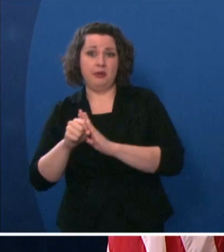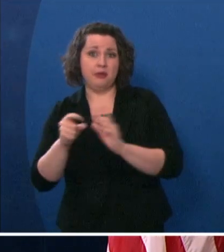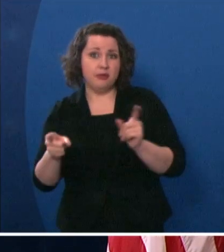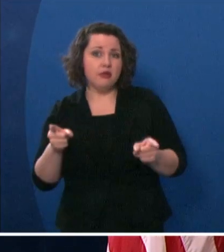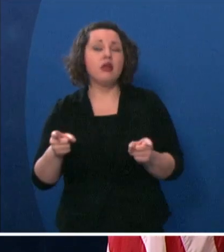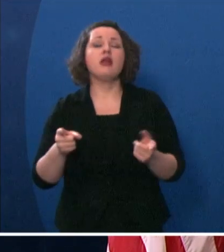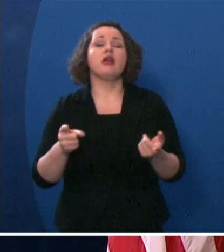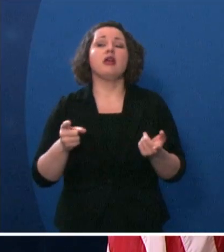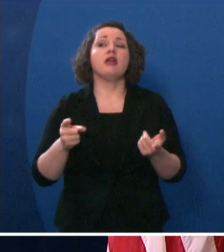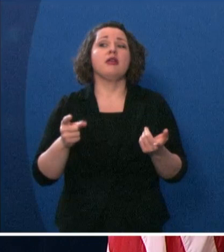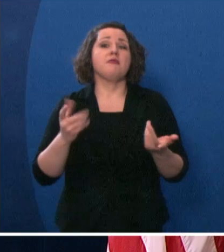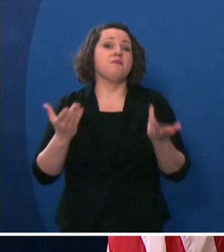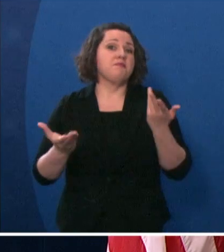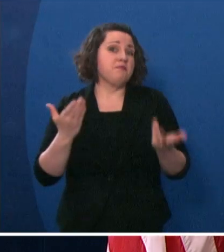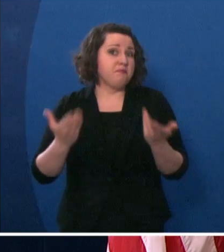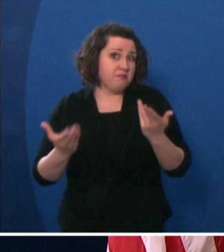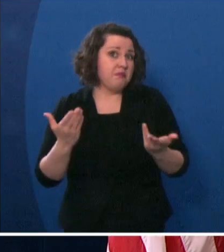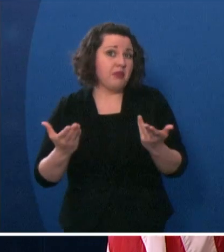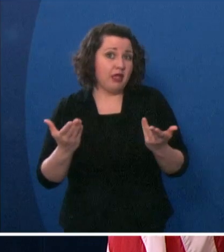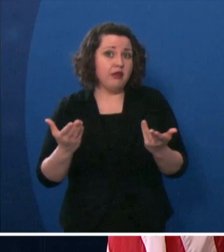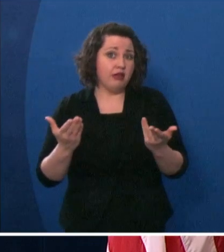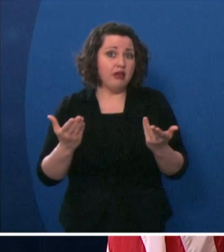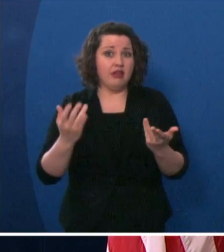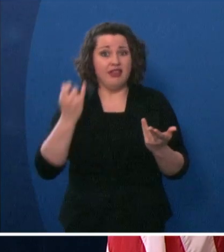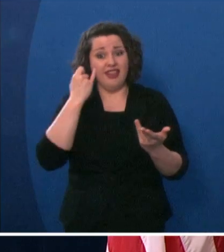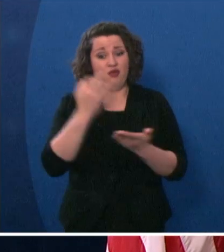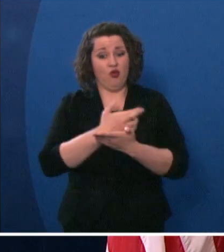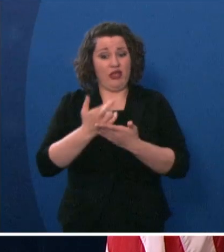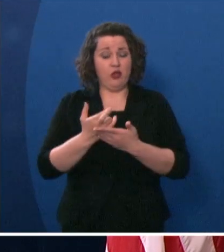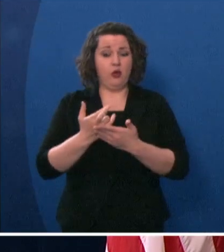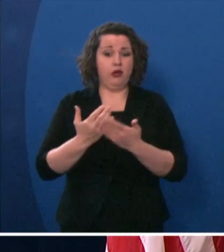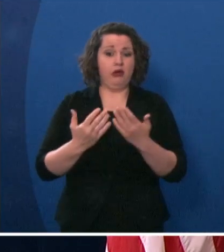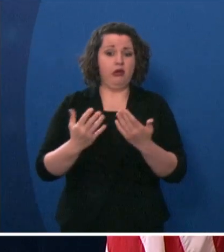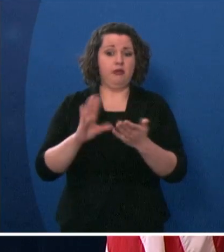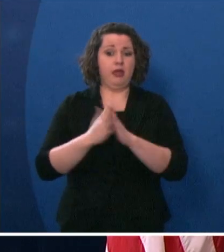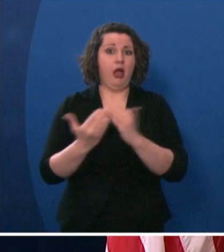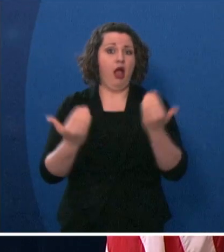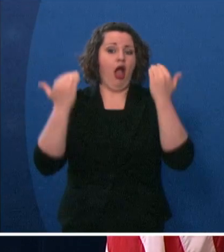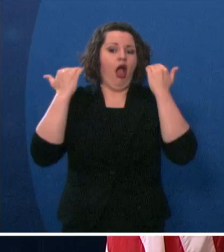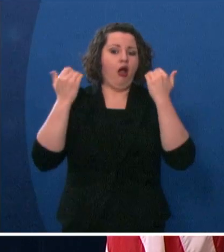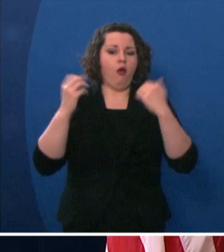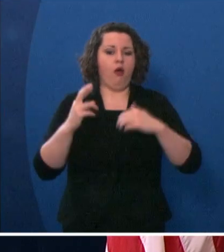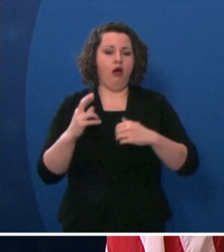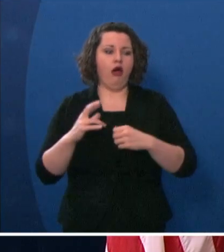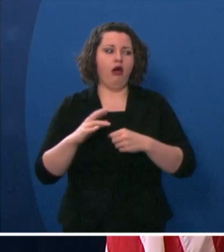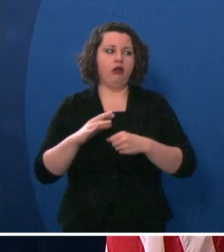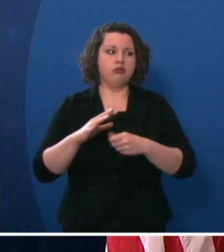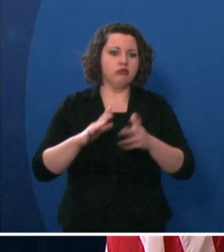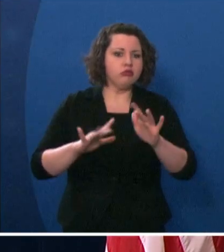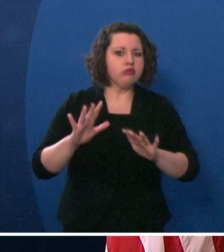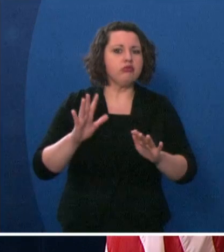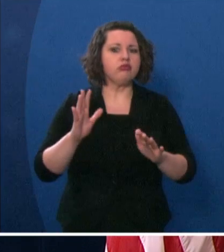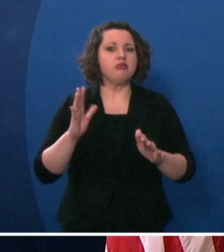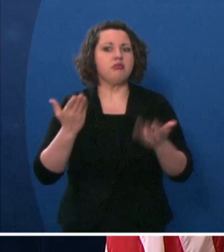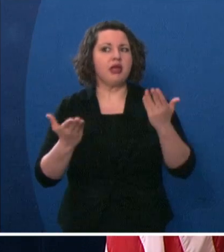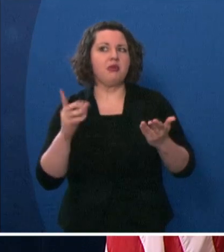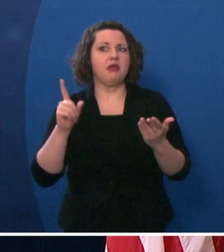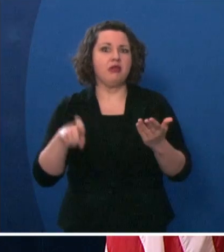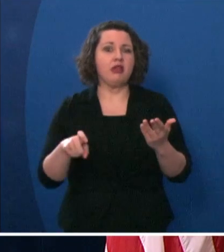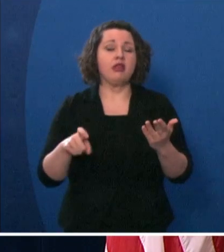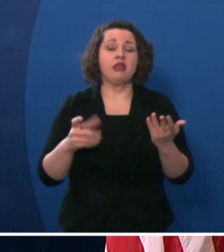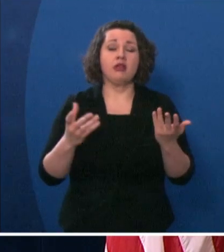that potentially could be a point where we would have to say, do we need to take a look at what's happening here? Do we need to possibly take